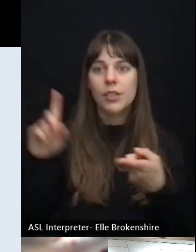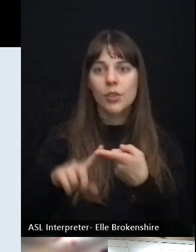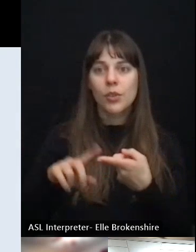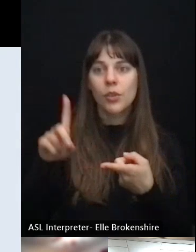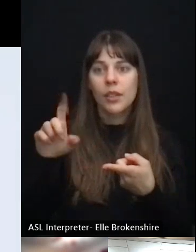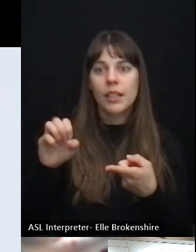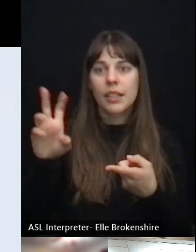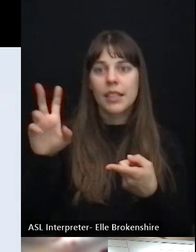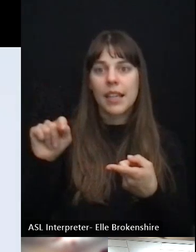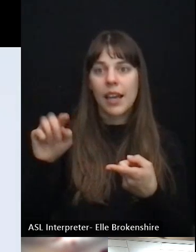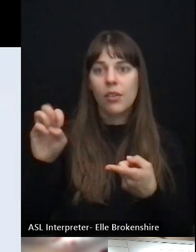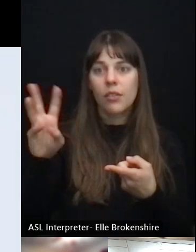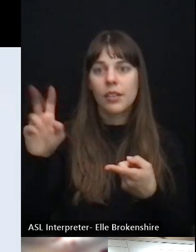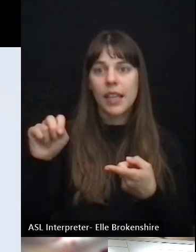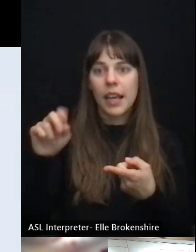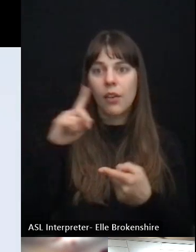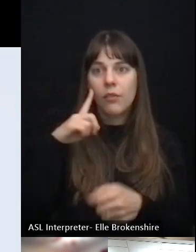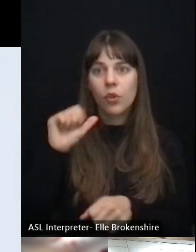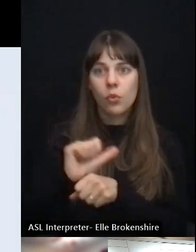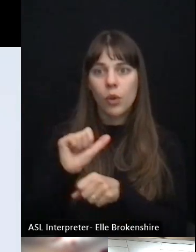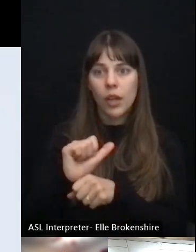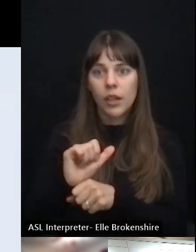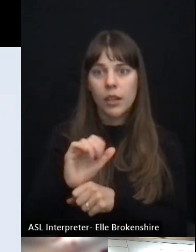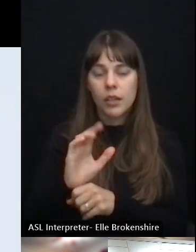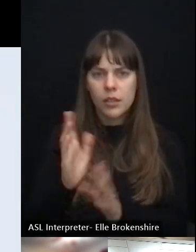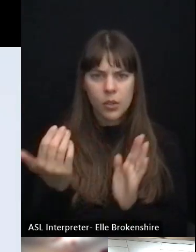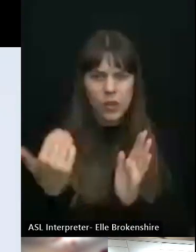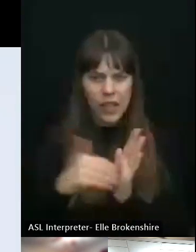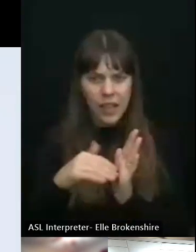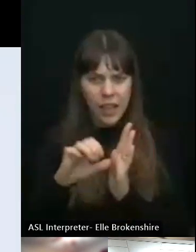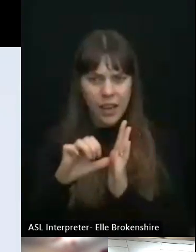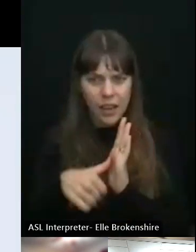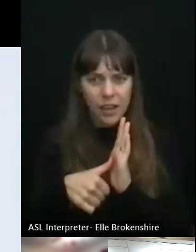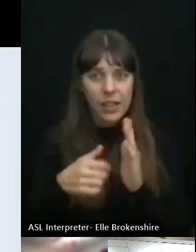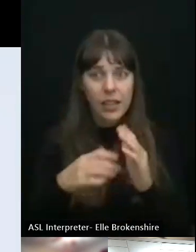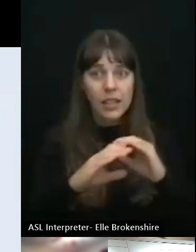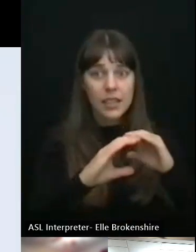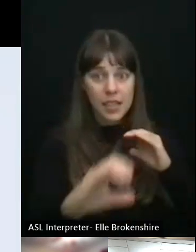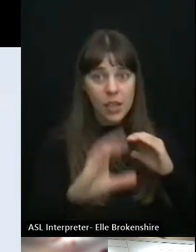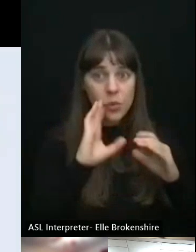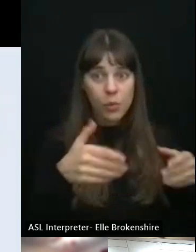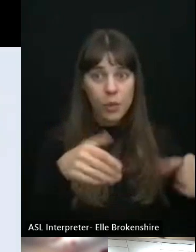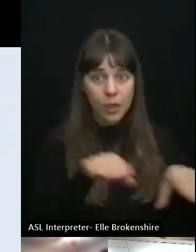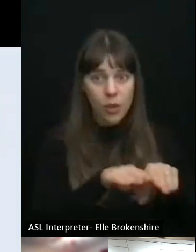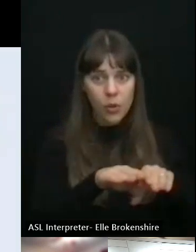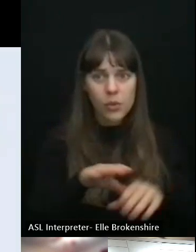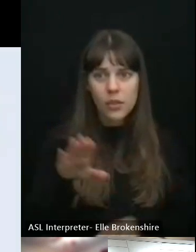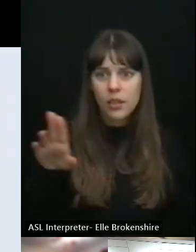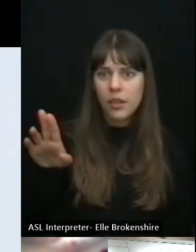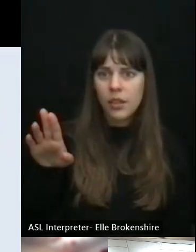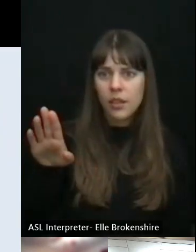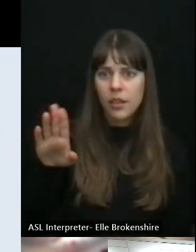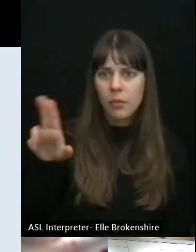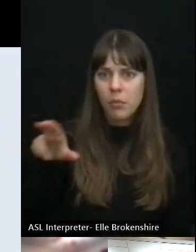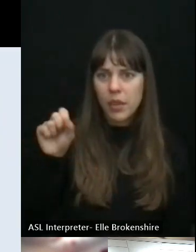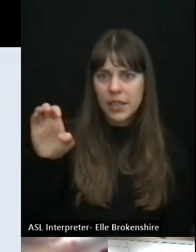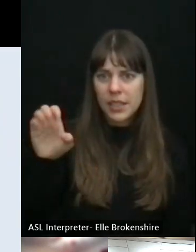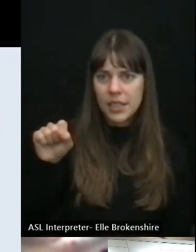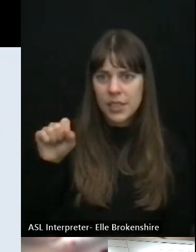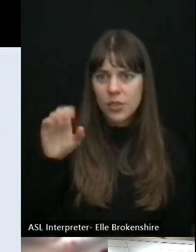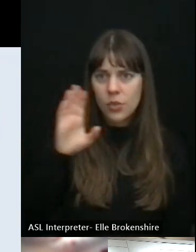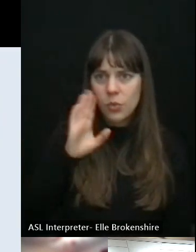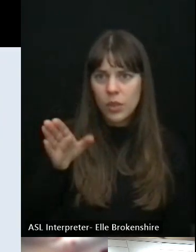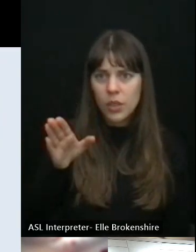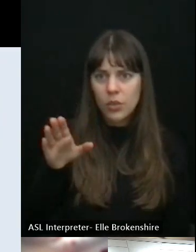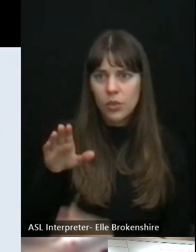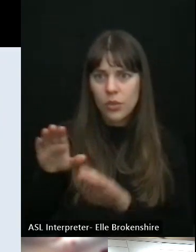Again, so the tunnels will be closed. Will all the buses also do that,